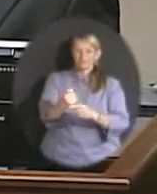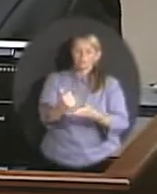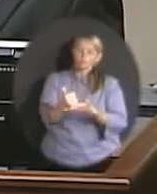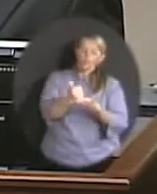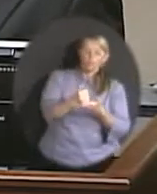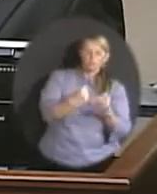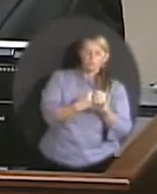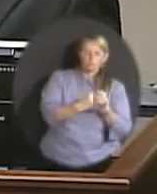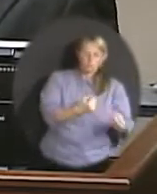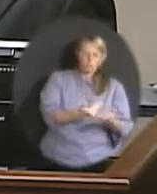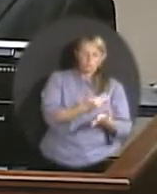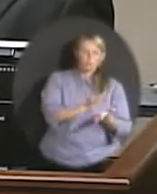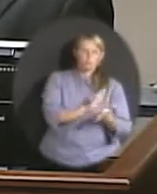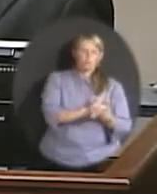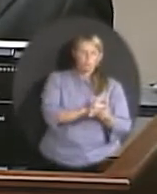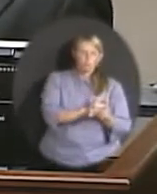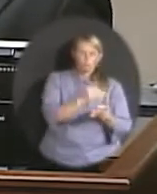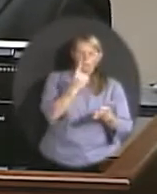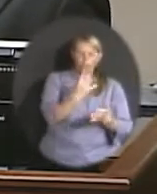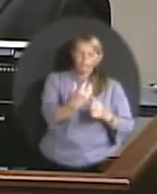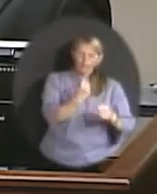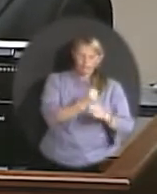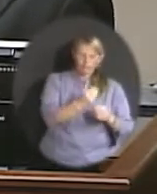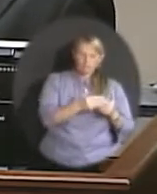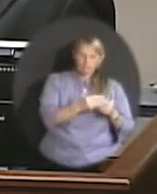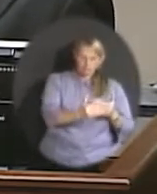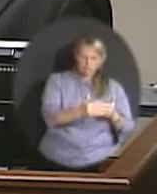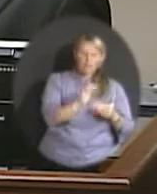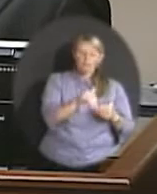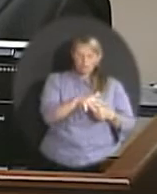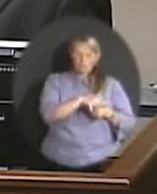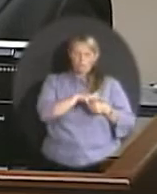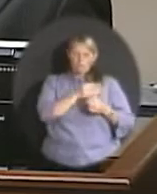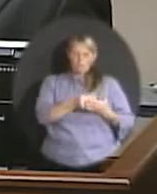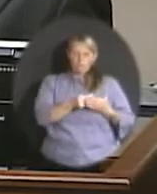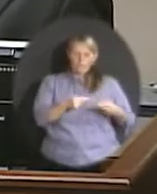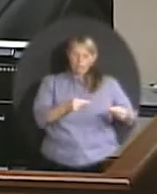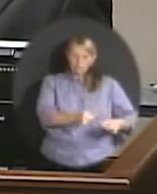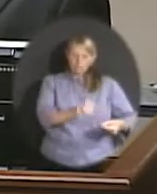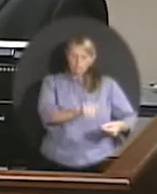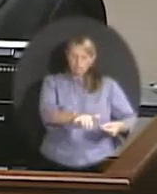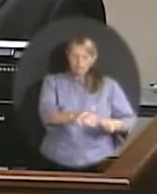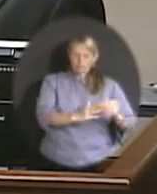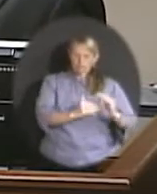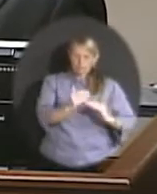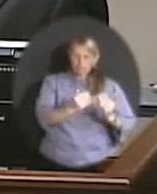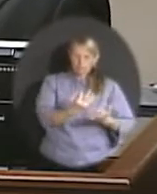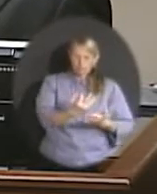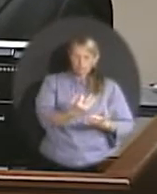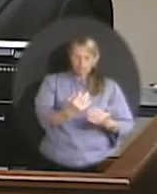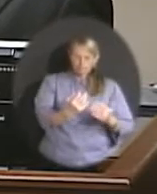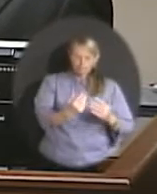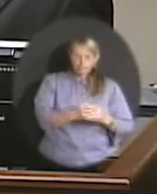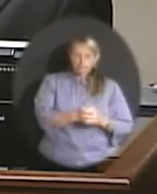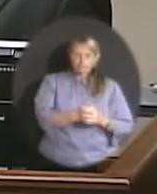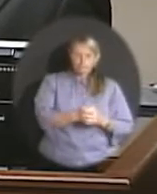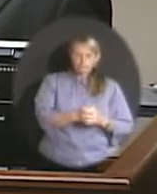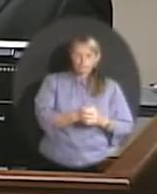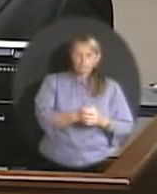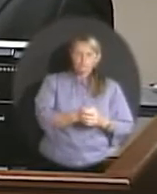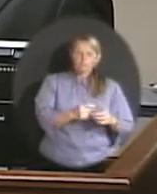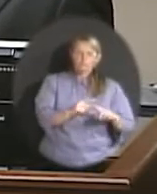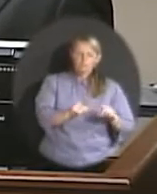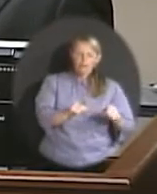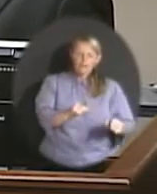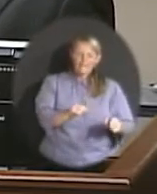until for 5 years as we grow into having that building online. That's a much lower